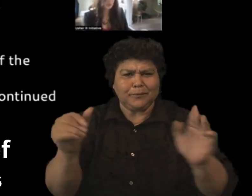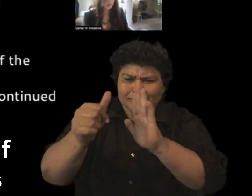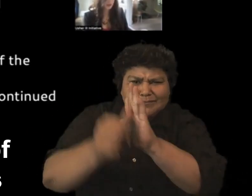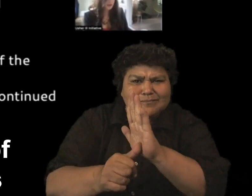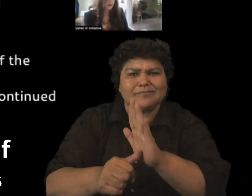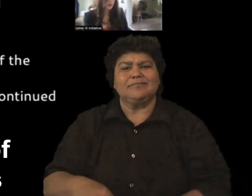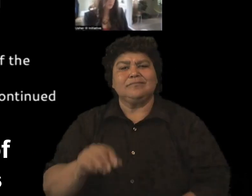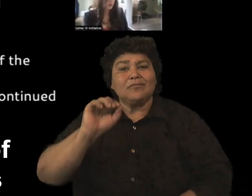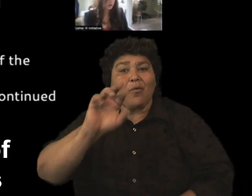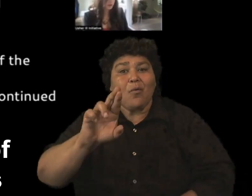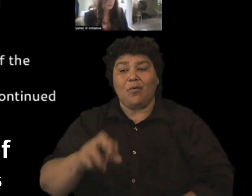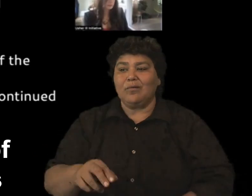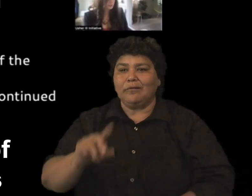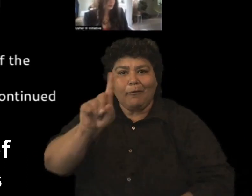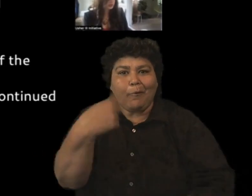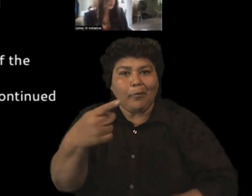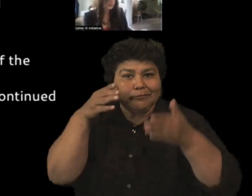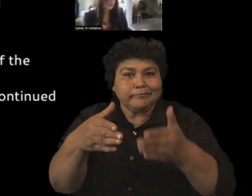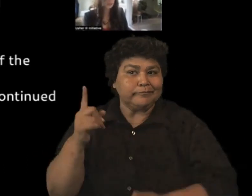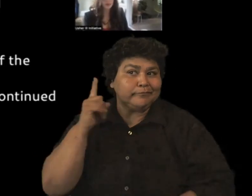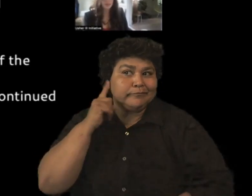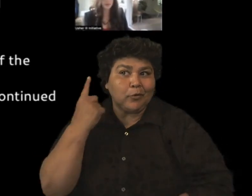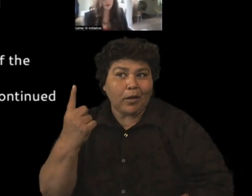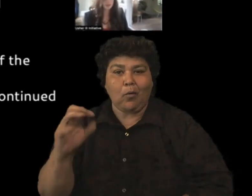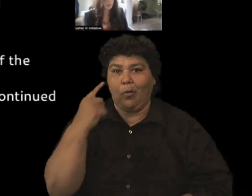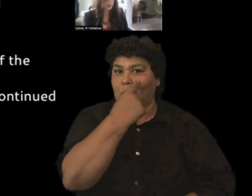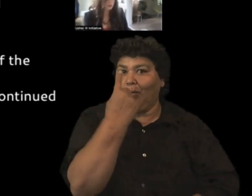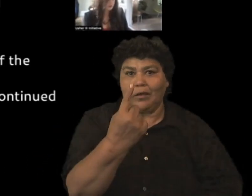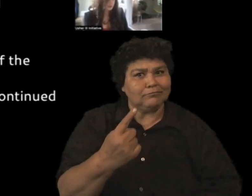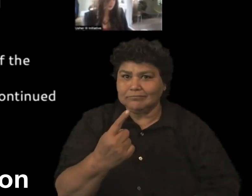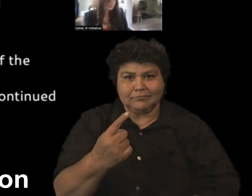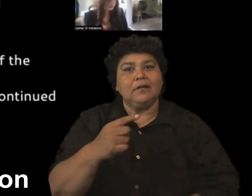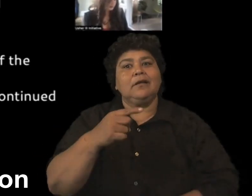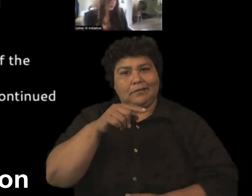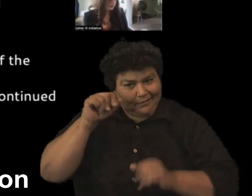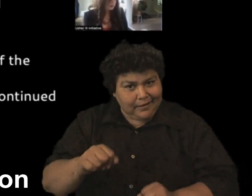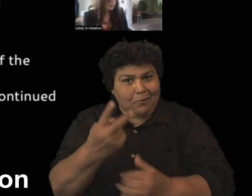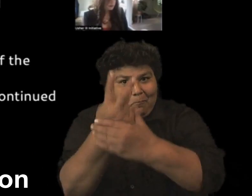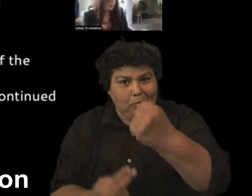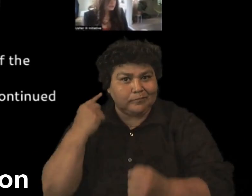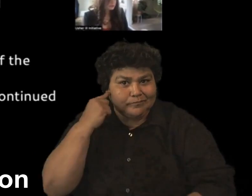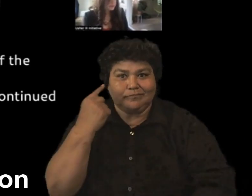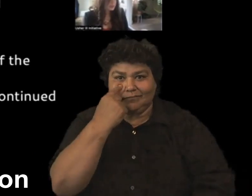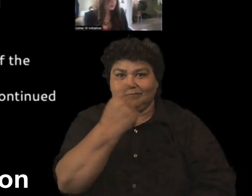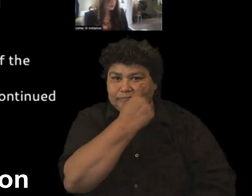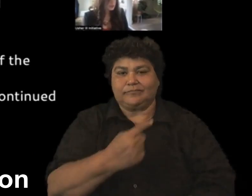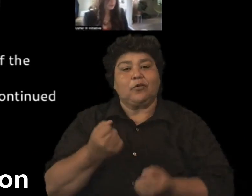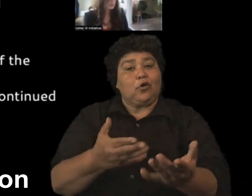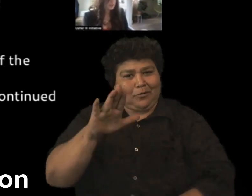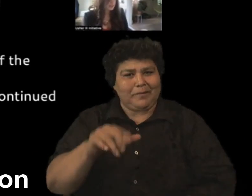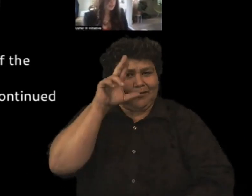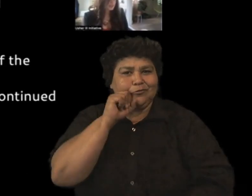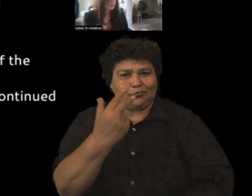focused solely on only one of the sensory losses caused by Usher III. Usher III is caused